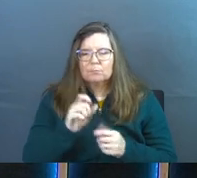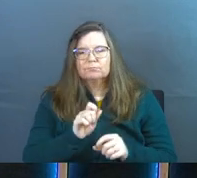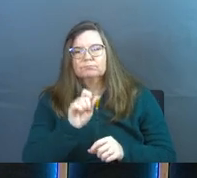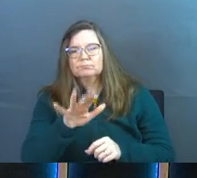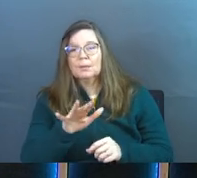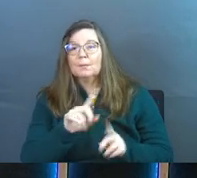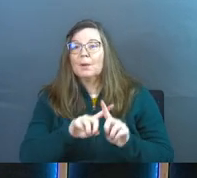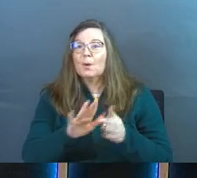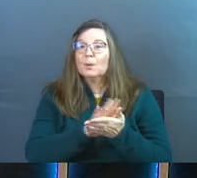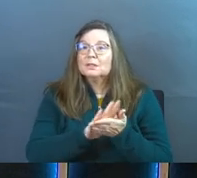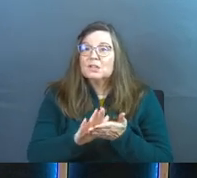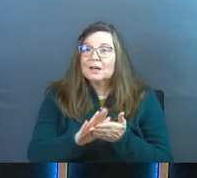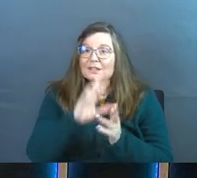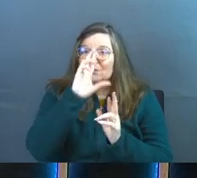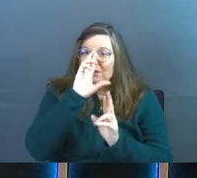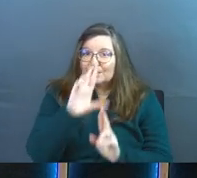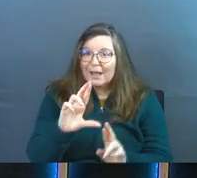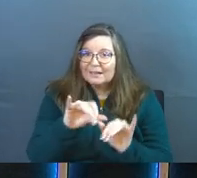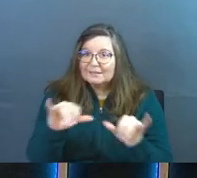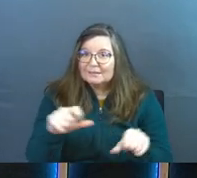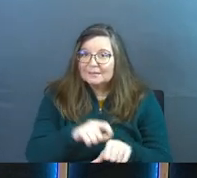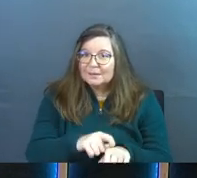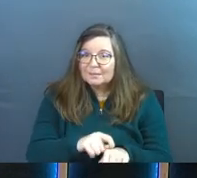do this with gentleness and respect.